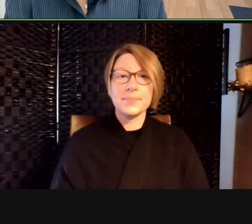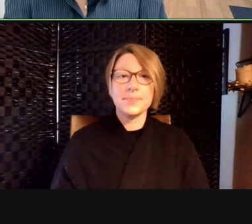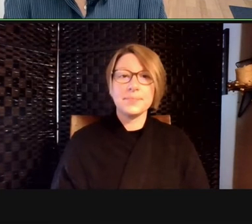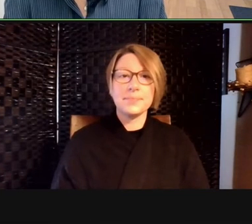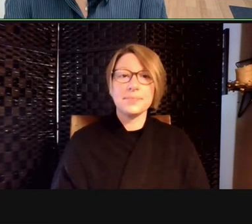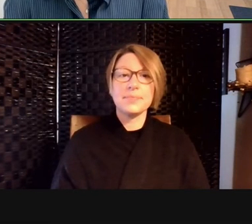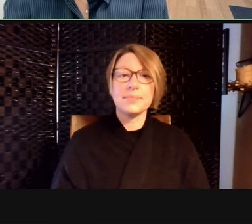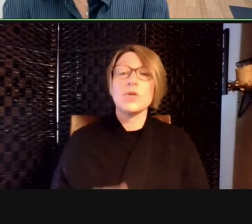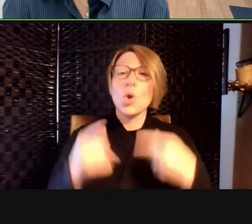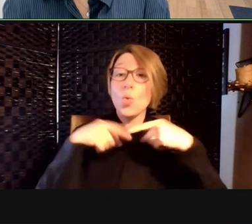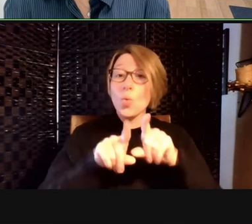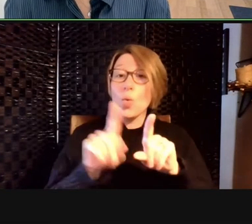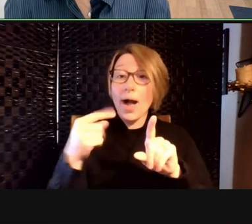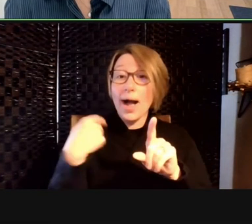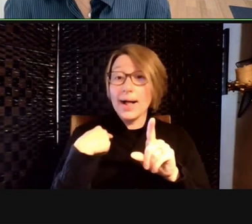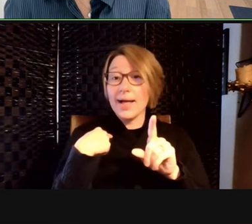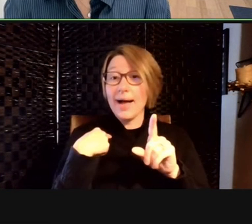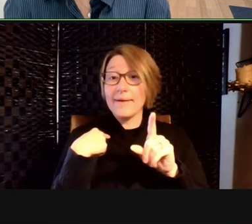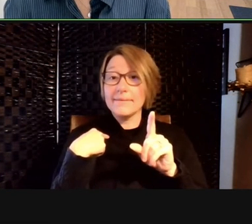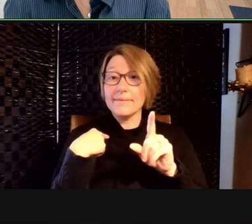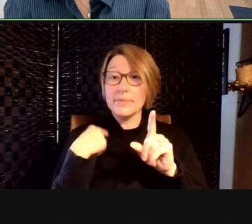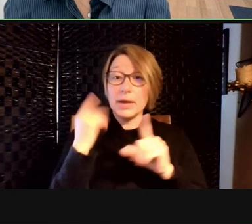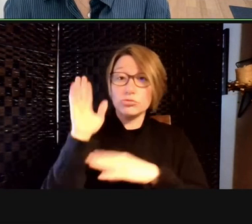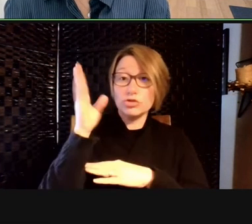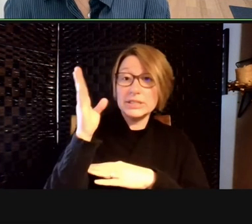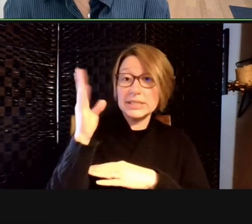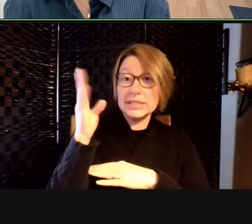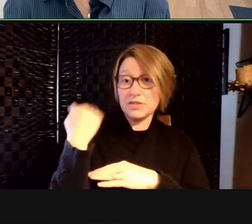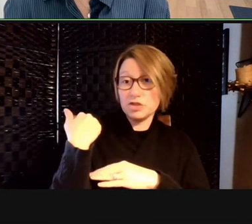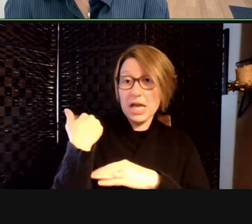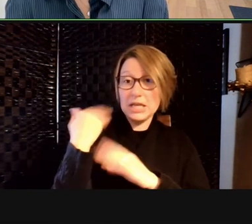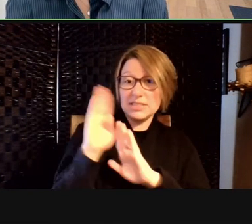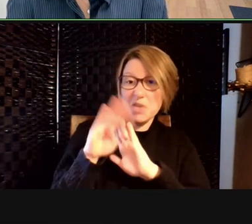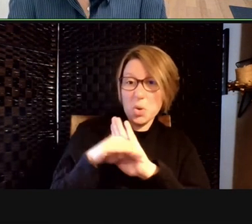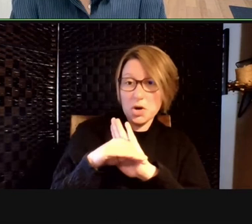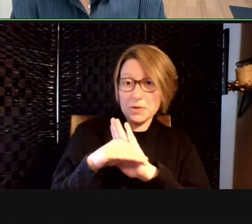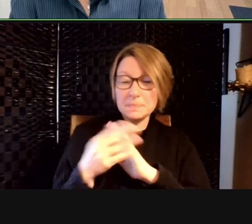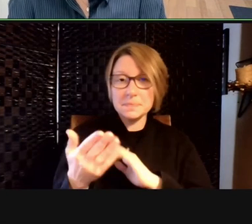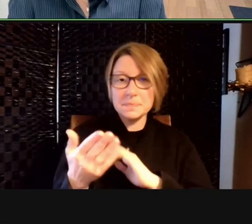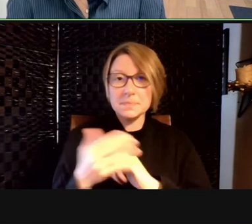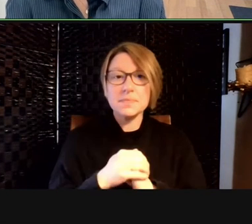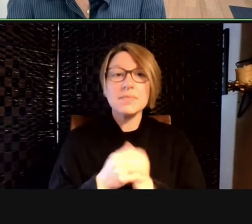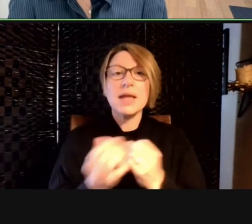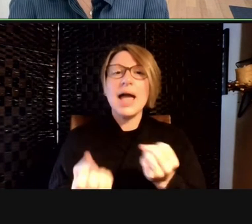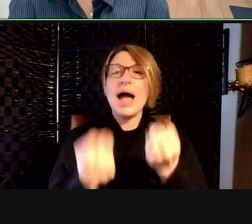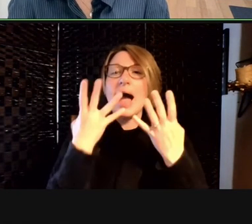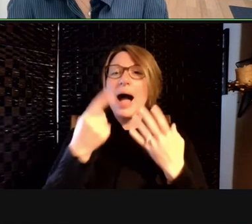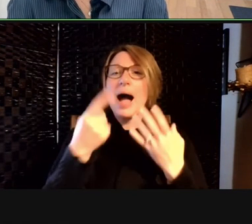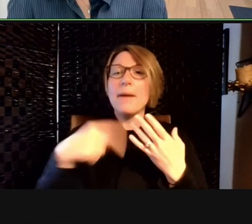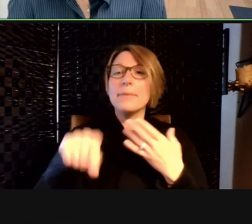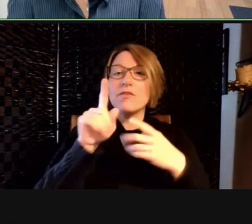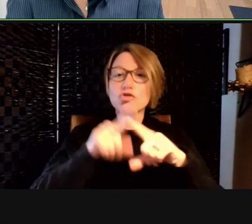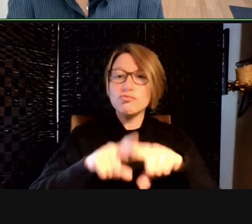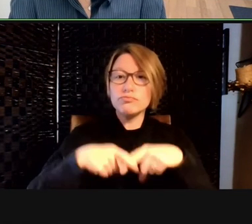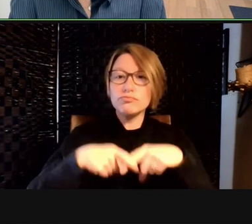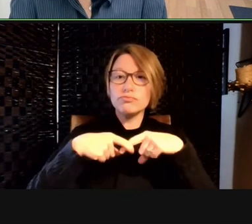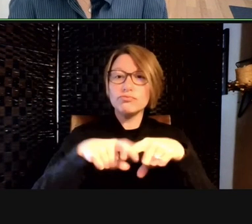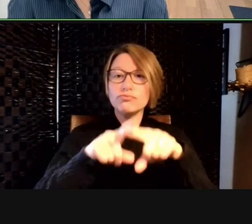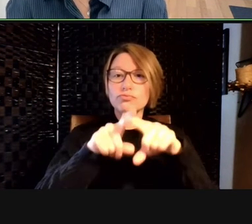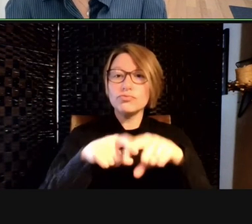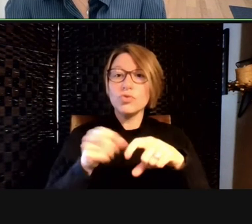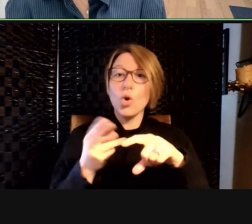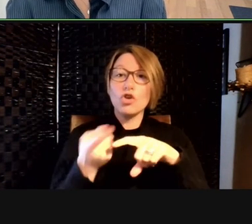While I've been speaking for the last half hour, how many of you have been swinging your legs or uncrossing